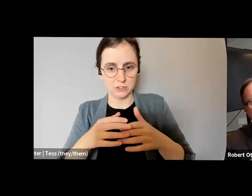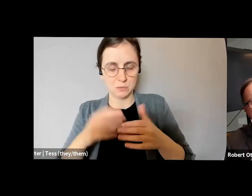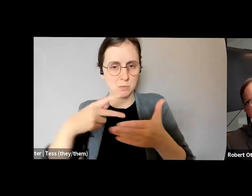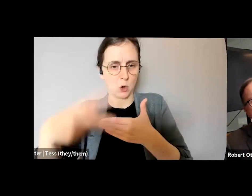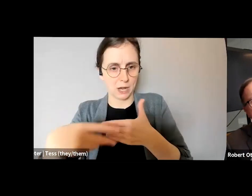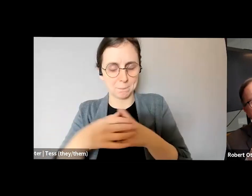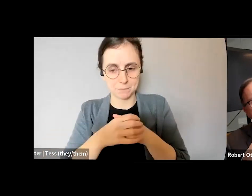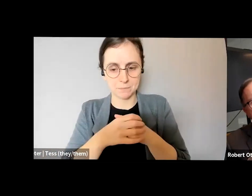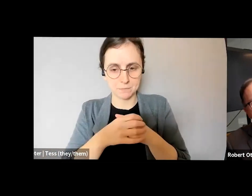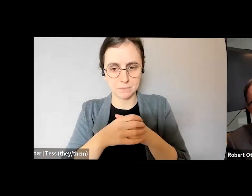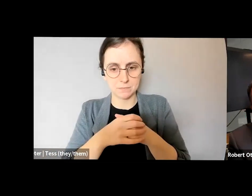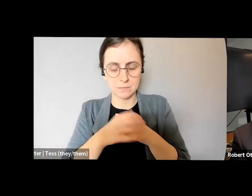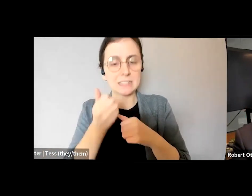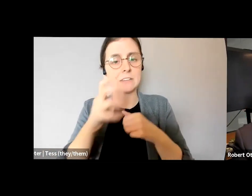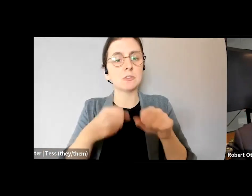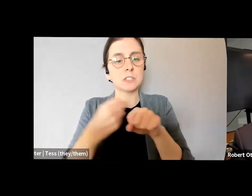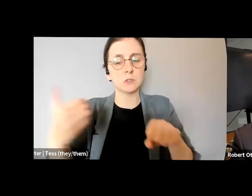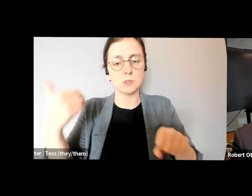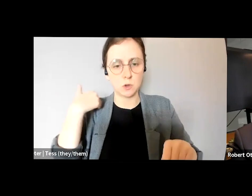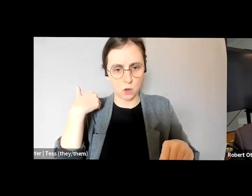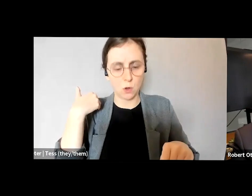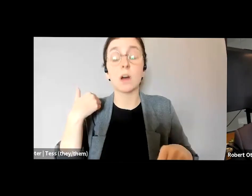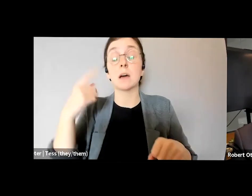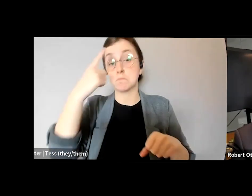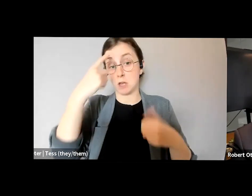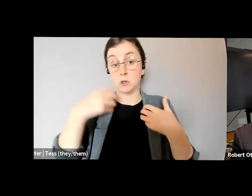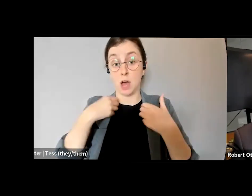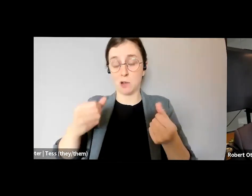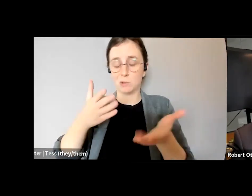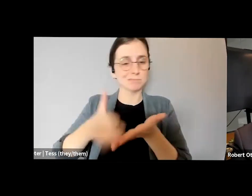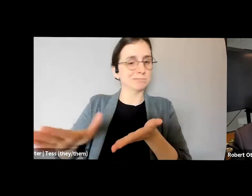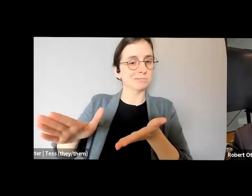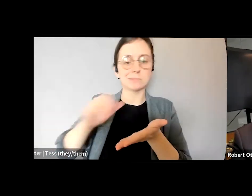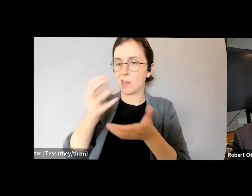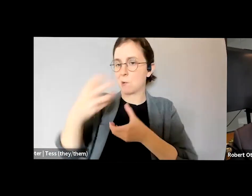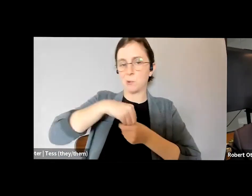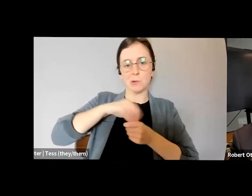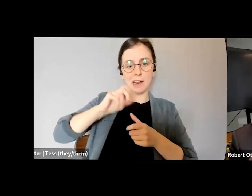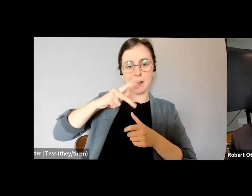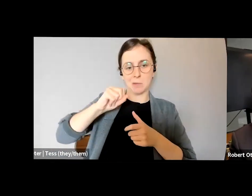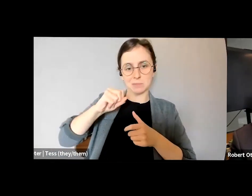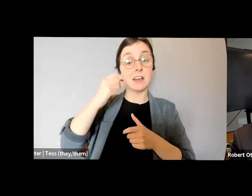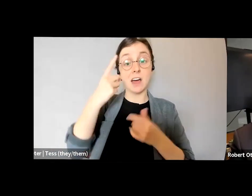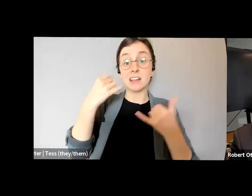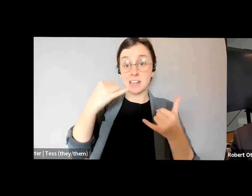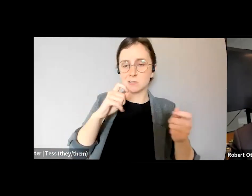health system services were excluded from our CAPS program, but increasingly we are collecting